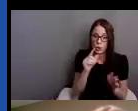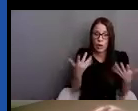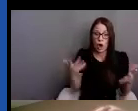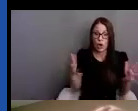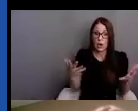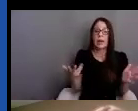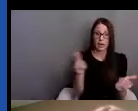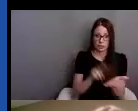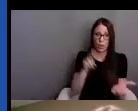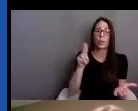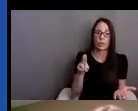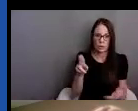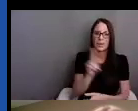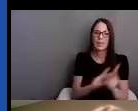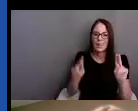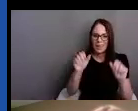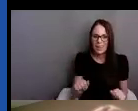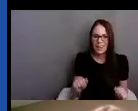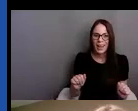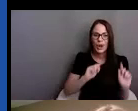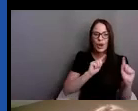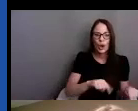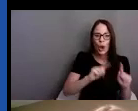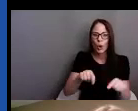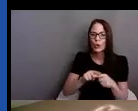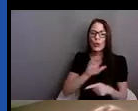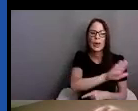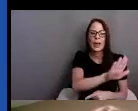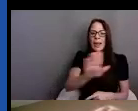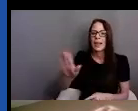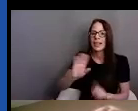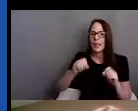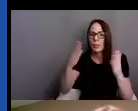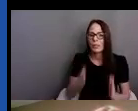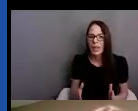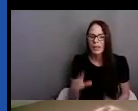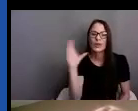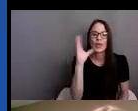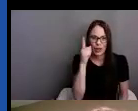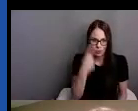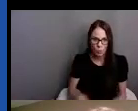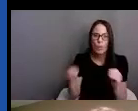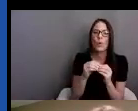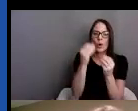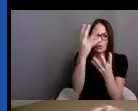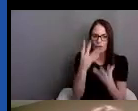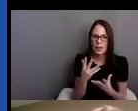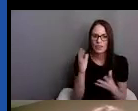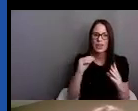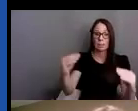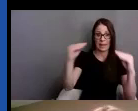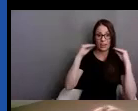And folks can go to their providers looking for more information and be educated